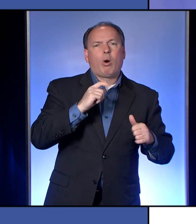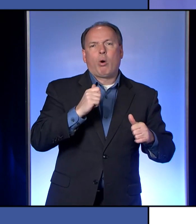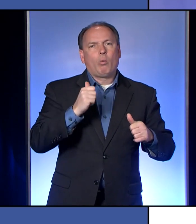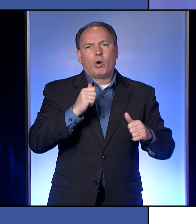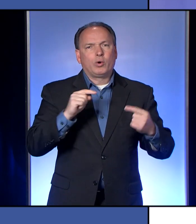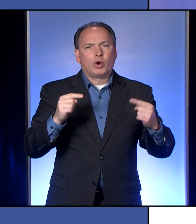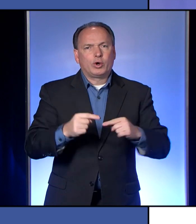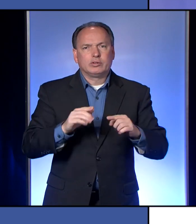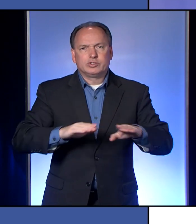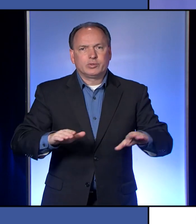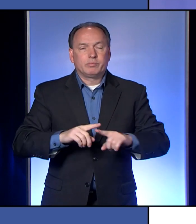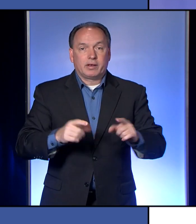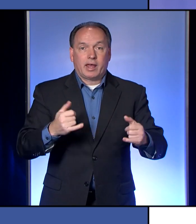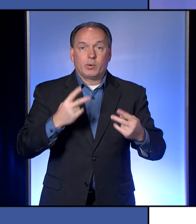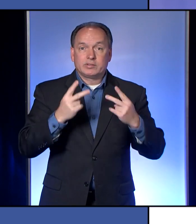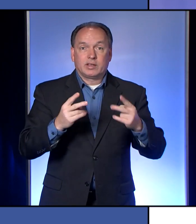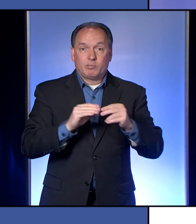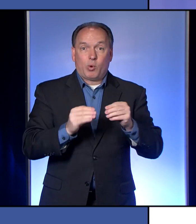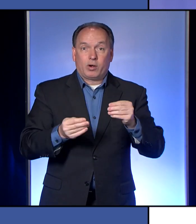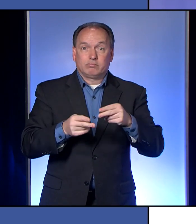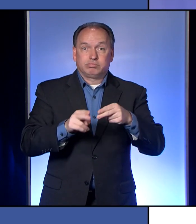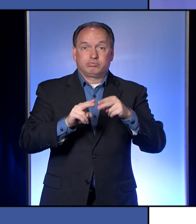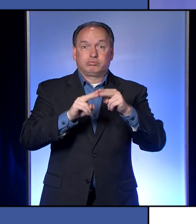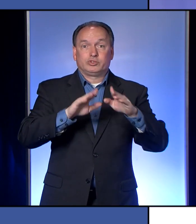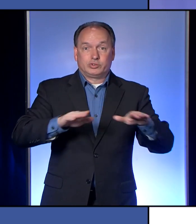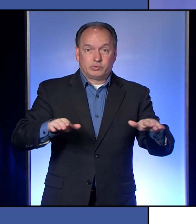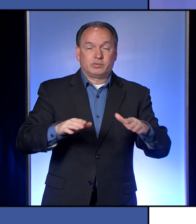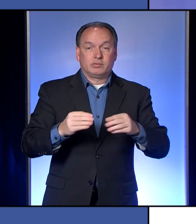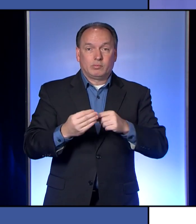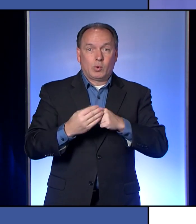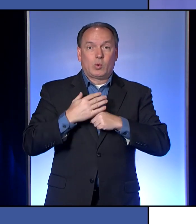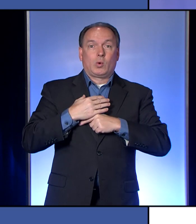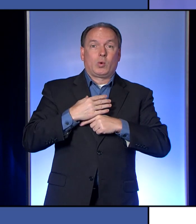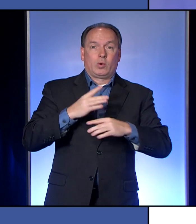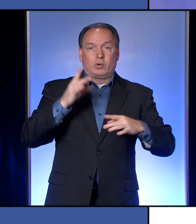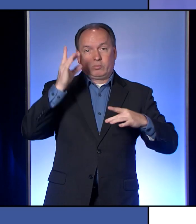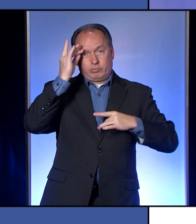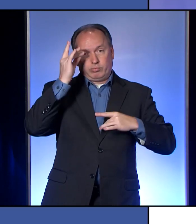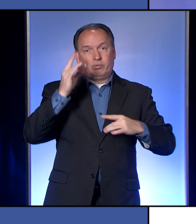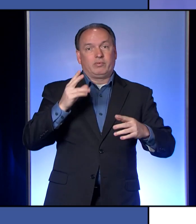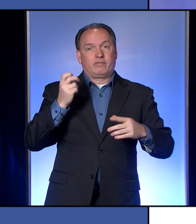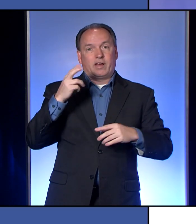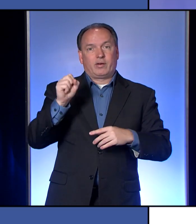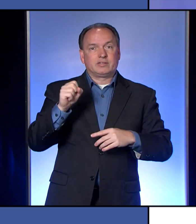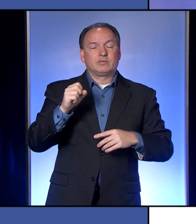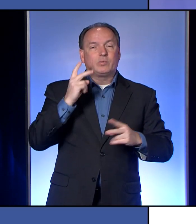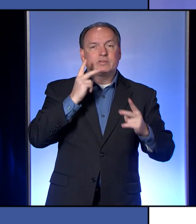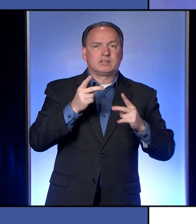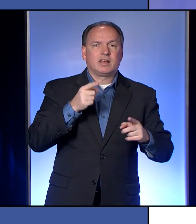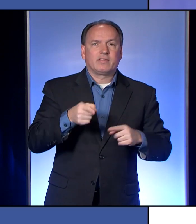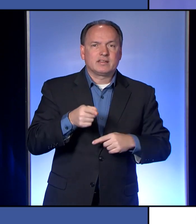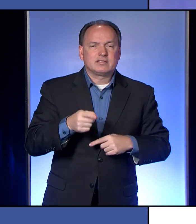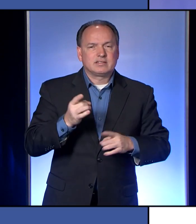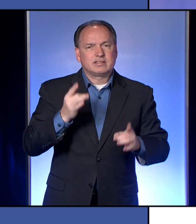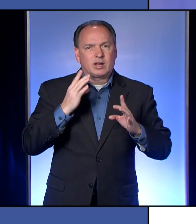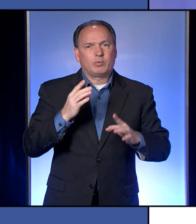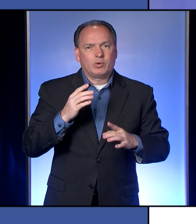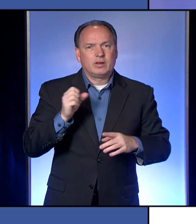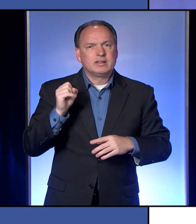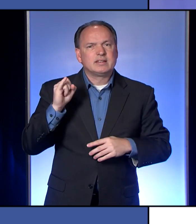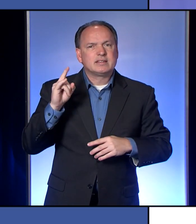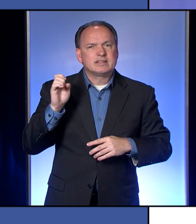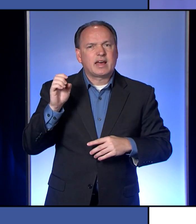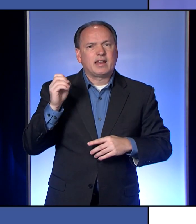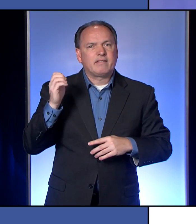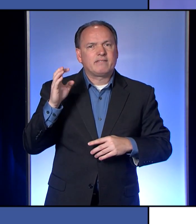now we're seeing, more children who are contracting the virus. And we are seeing this terrible side effect that